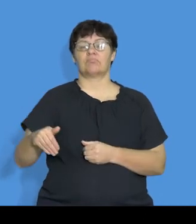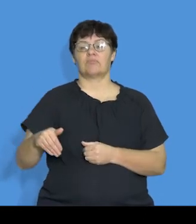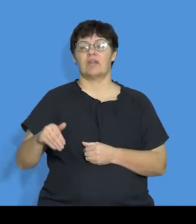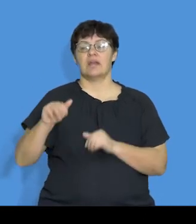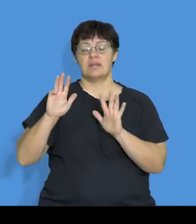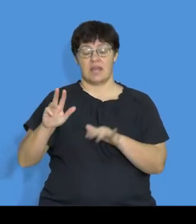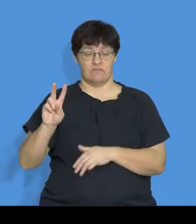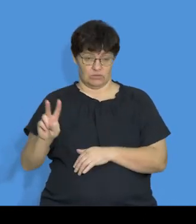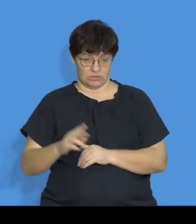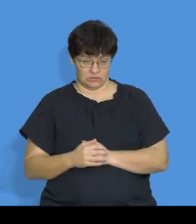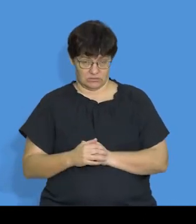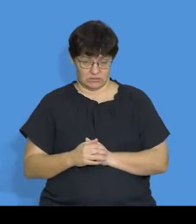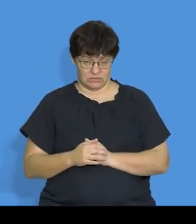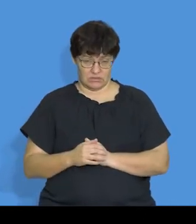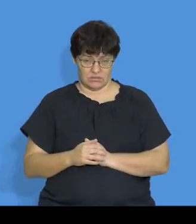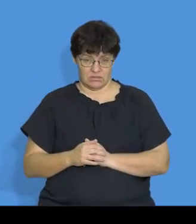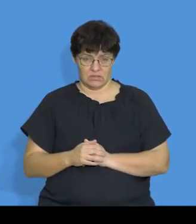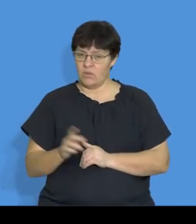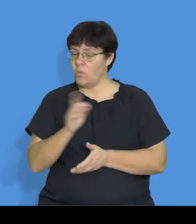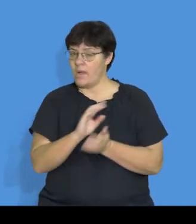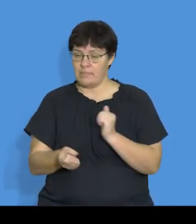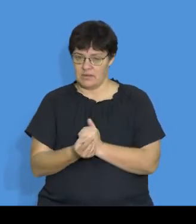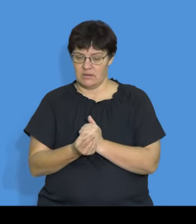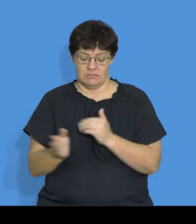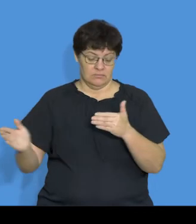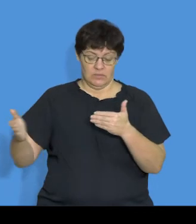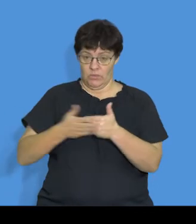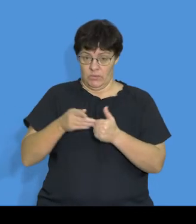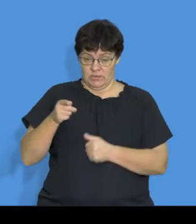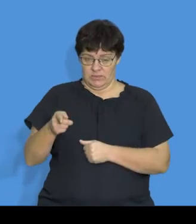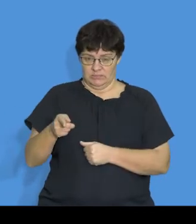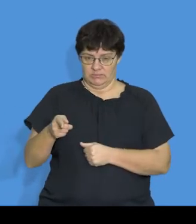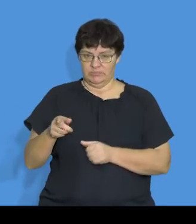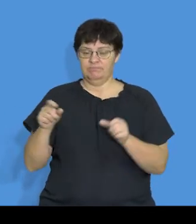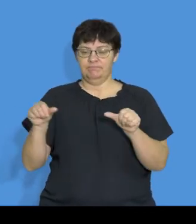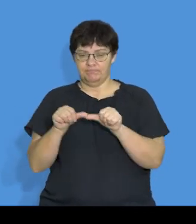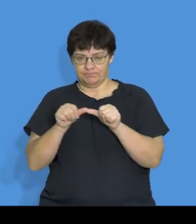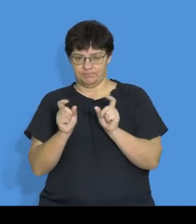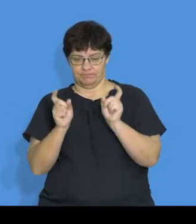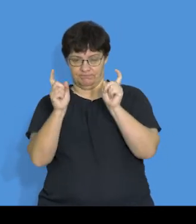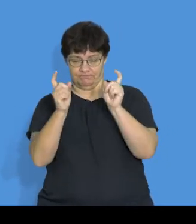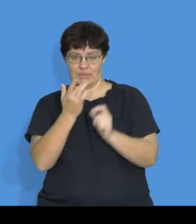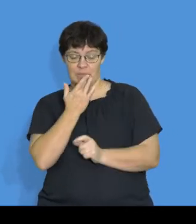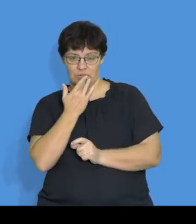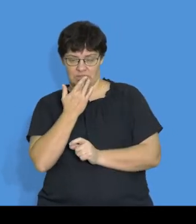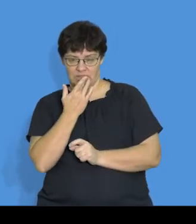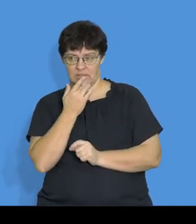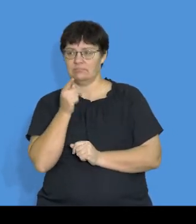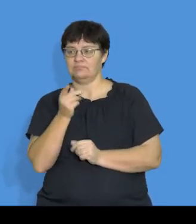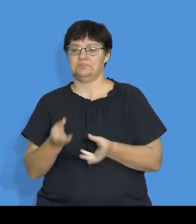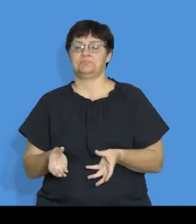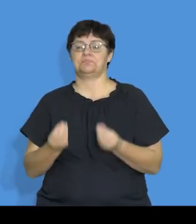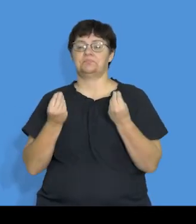of 9 volts. So what happens here, if we close the switch and measure the voltage across the battery, this gives us